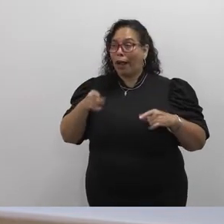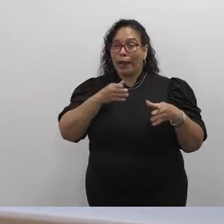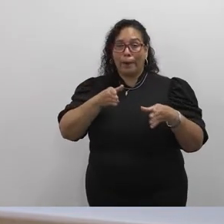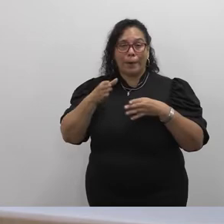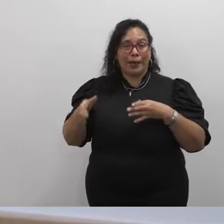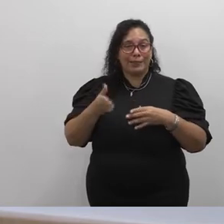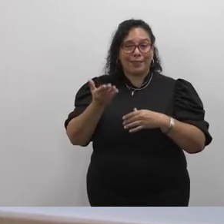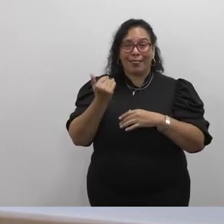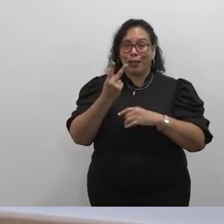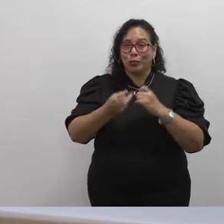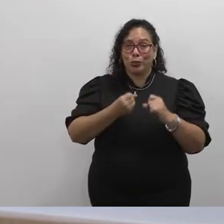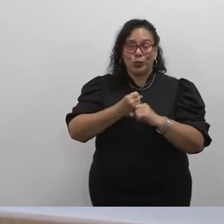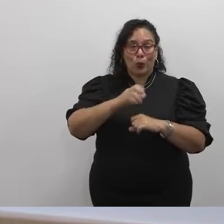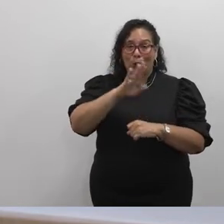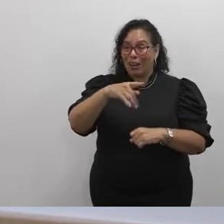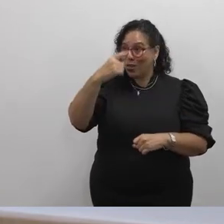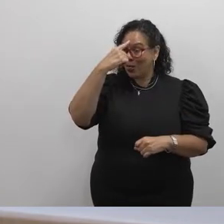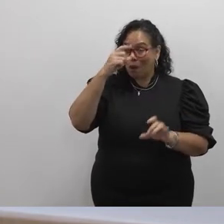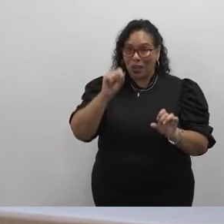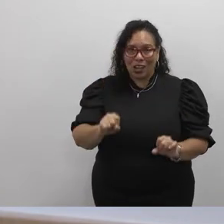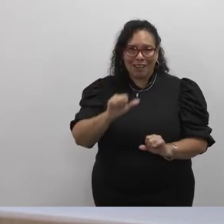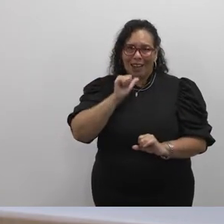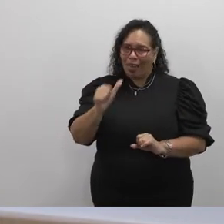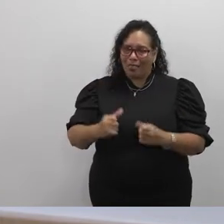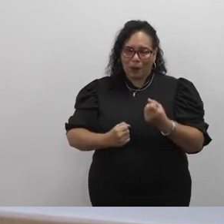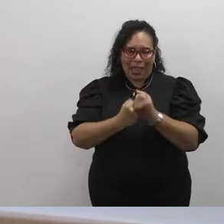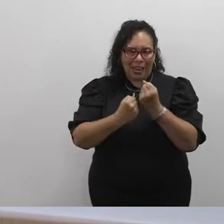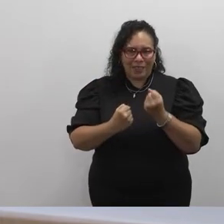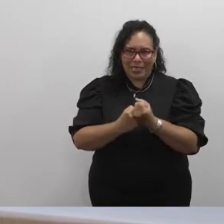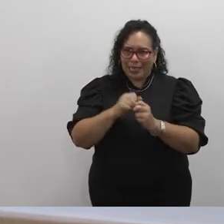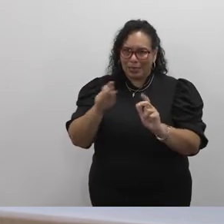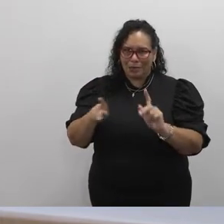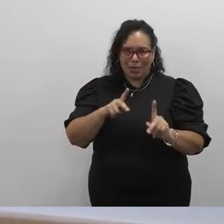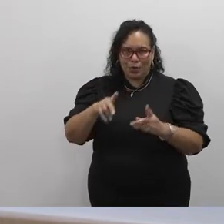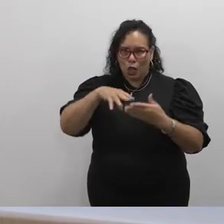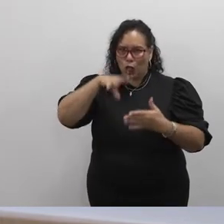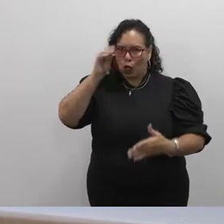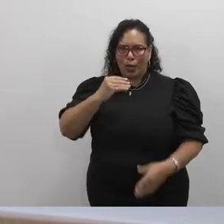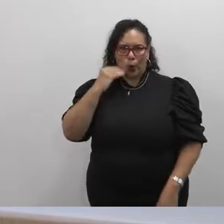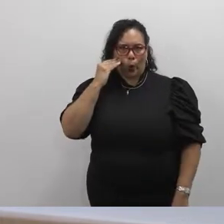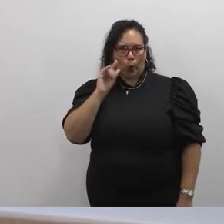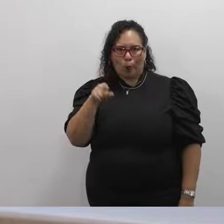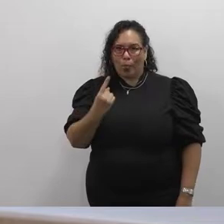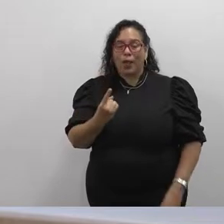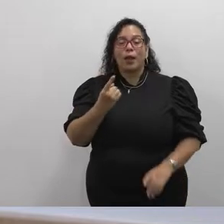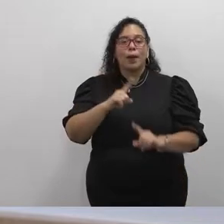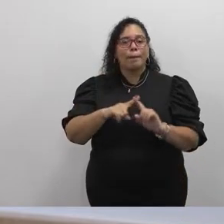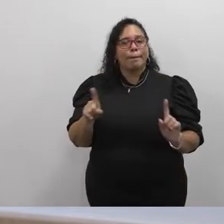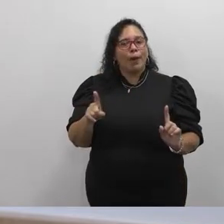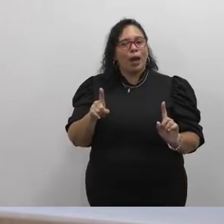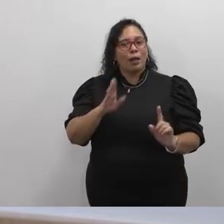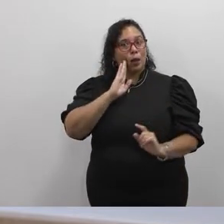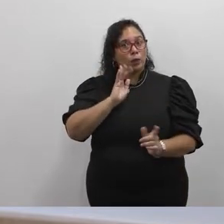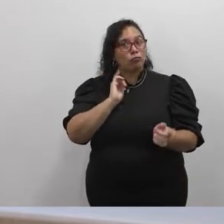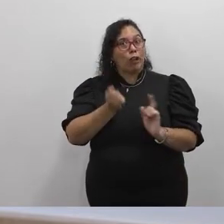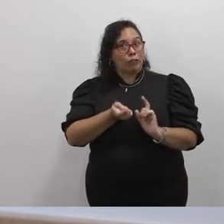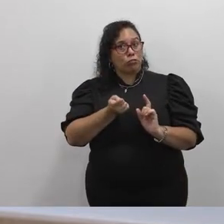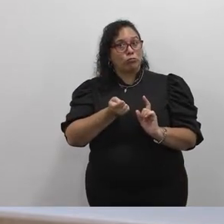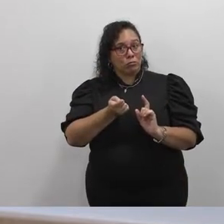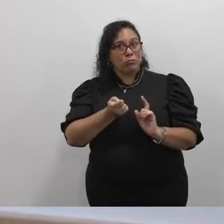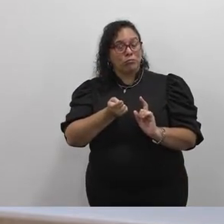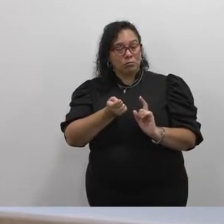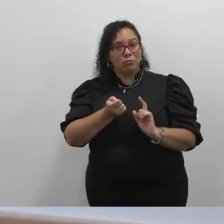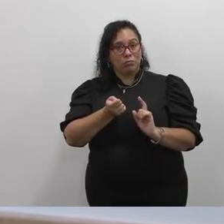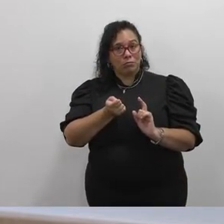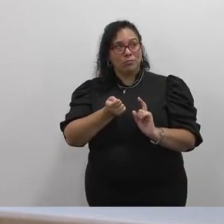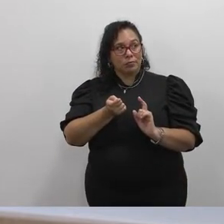could. Not that we advocate people learning at home necessarily, but it's going to change. And what